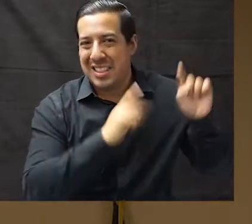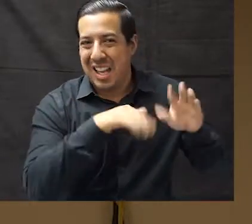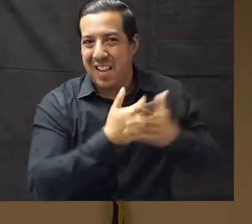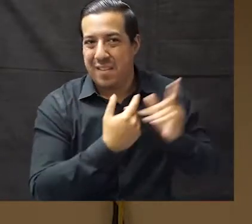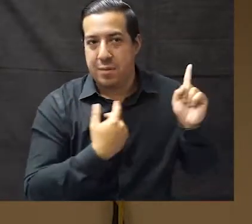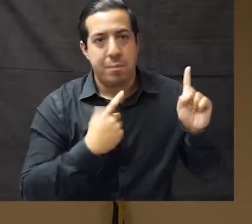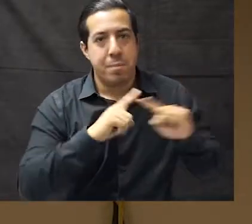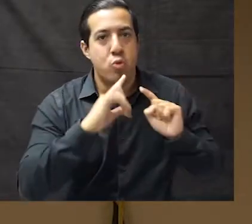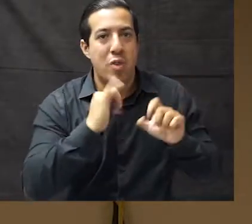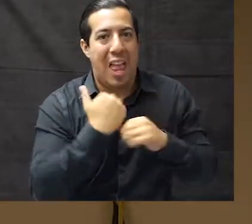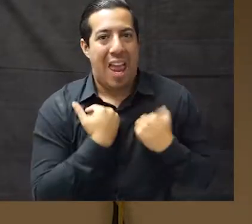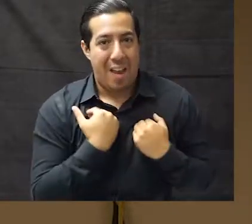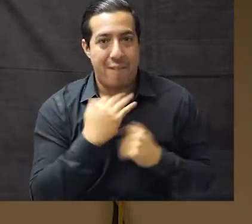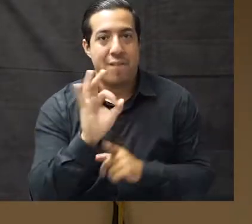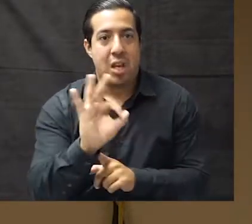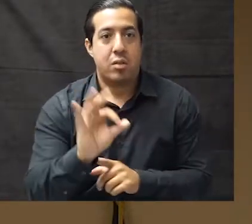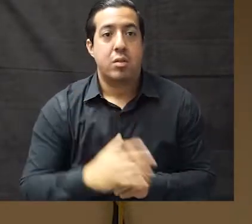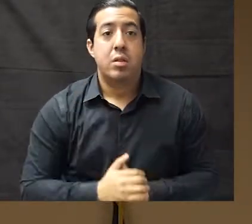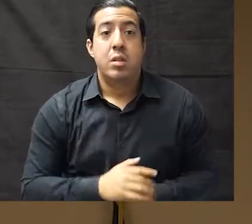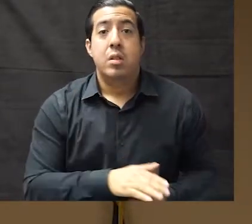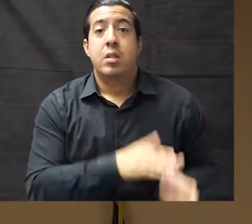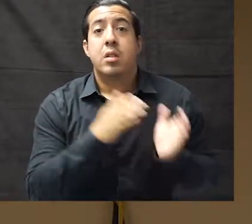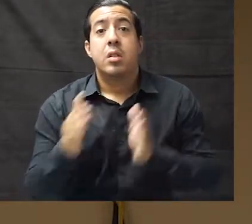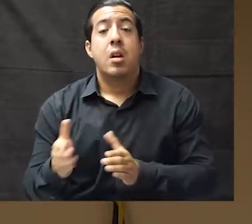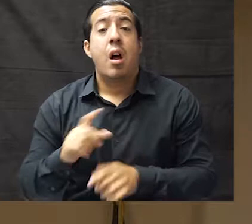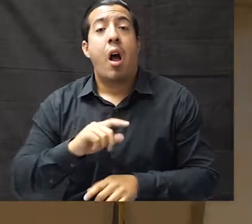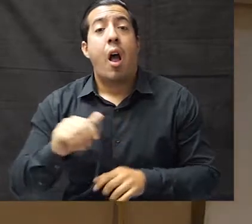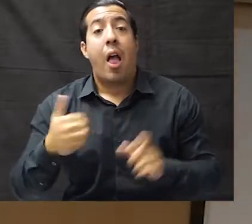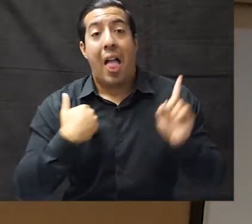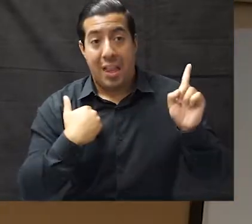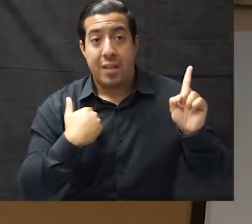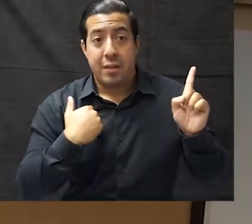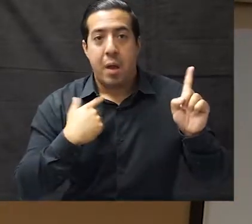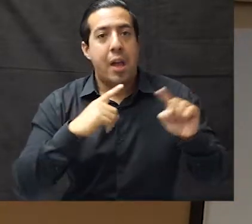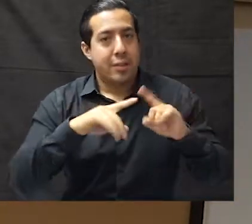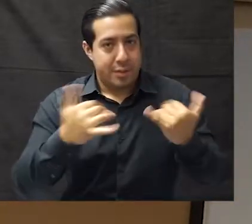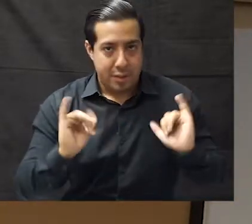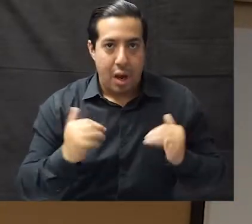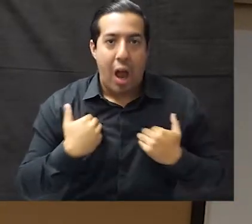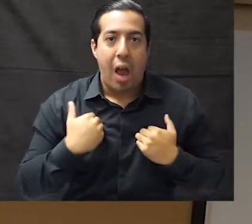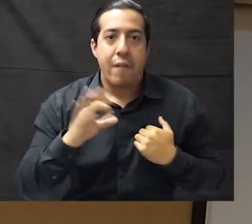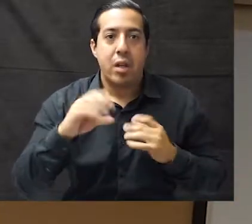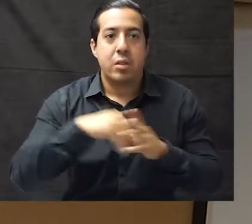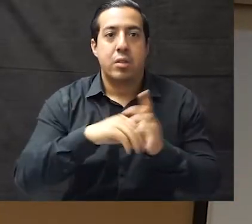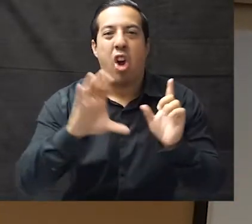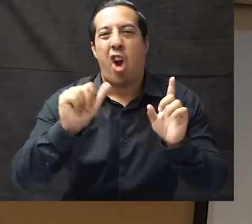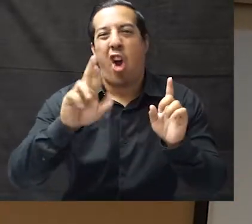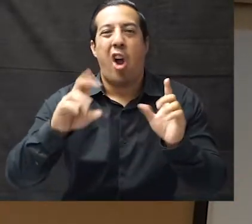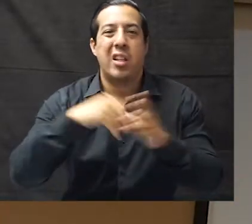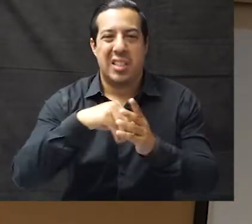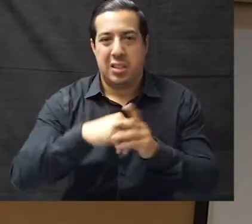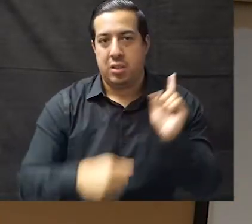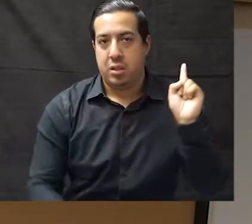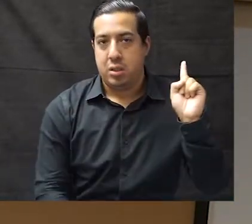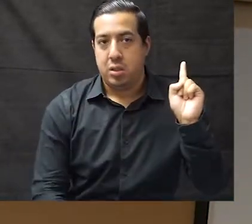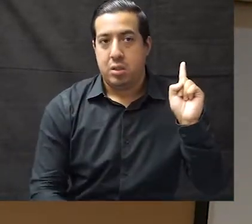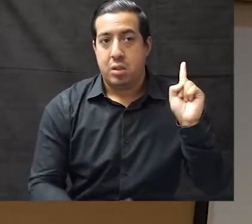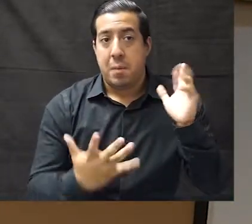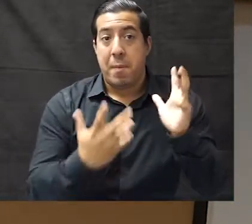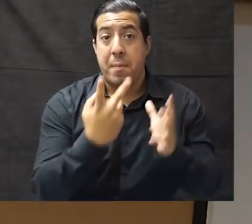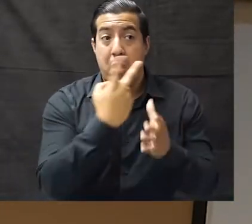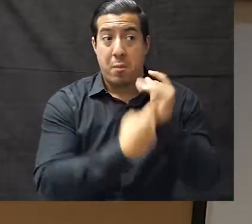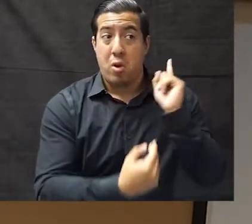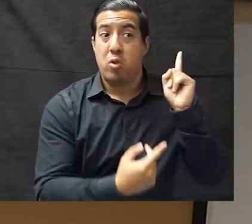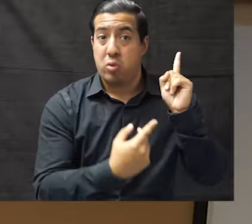That's a kilogram of fentanyl. So we've seen kilograms come through here that are being trafficked to elsewhere. A kilogram of fentanyl, that's 500,000 lethal